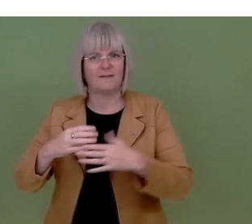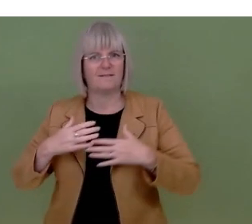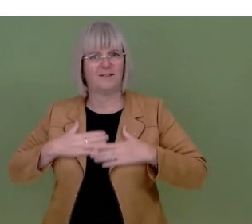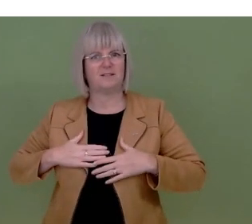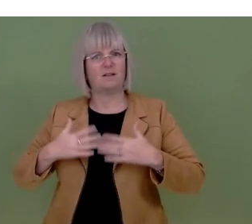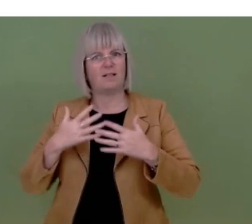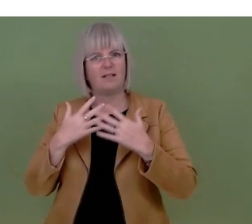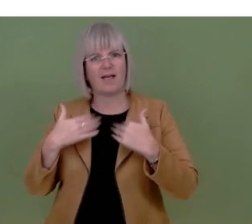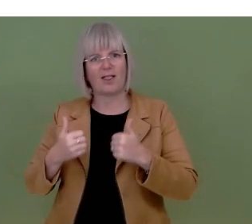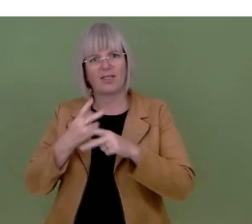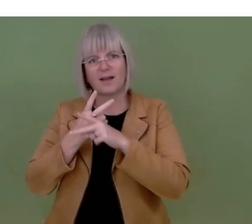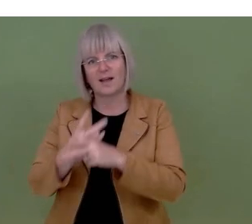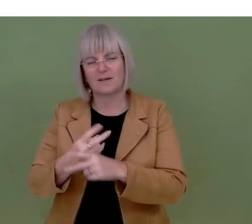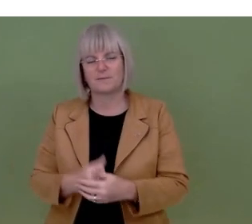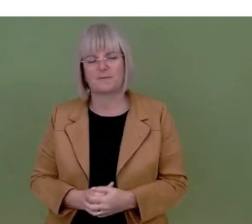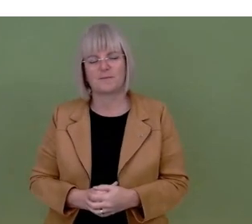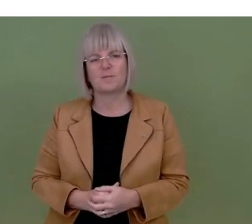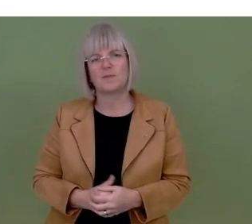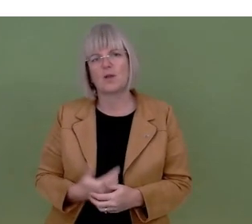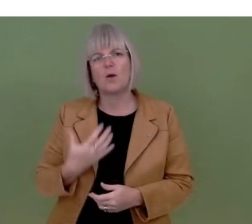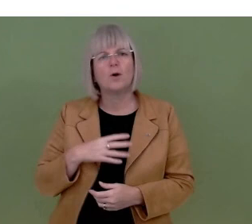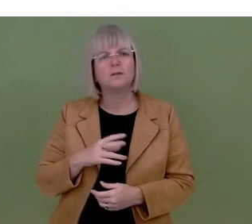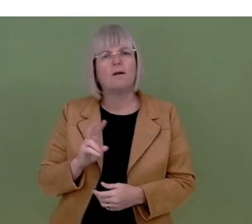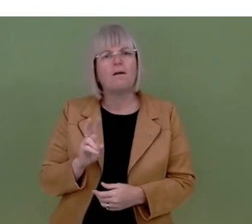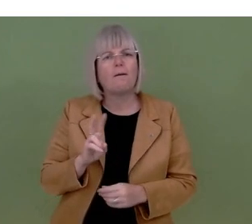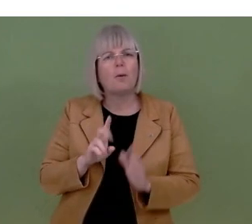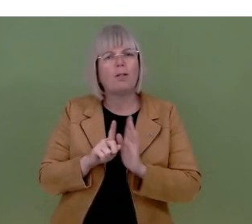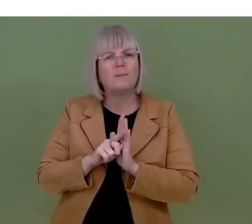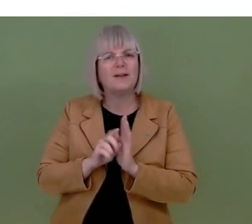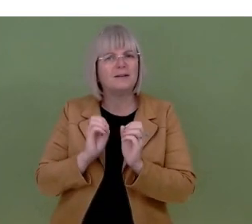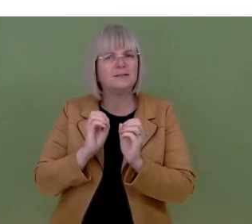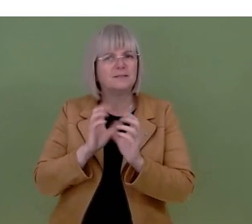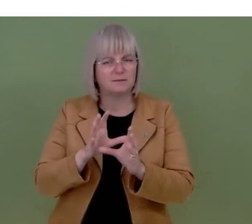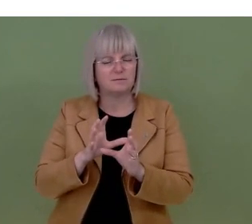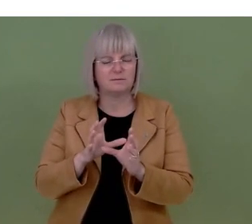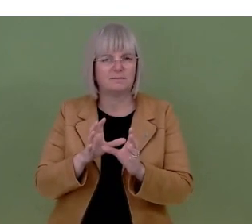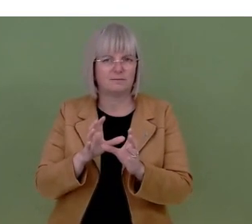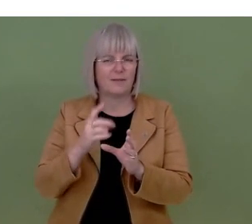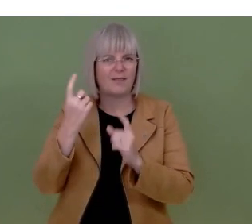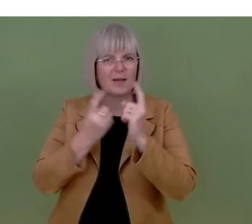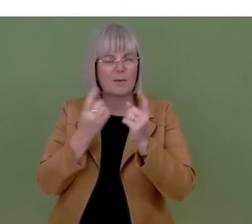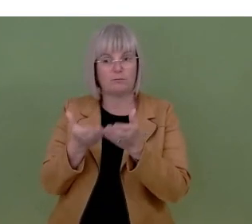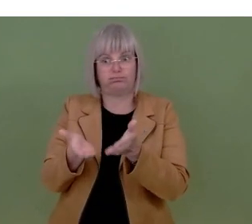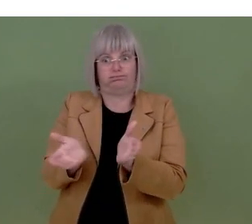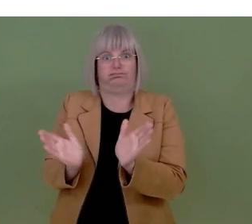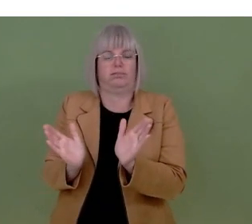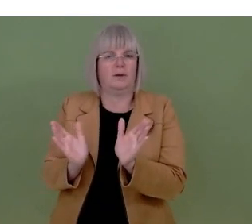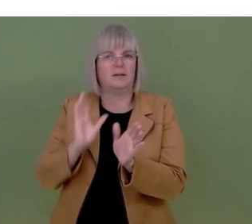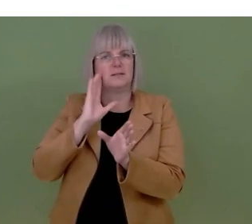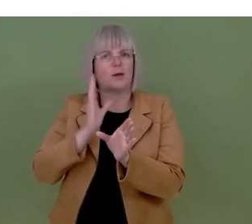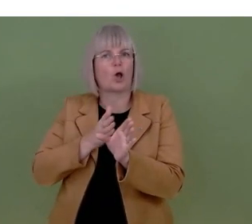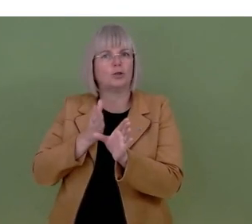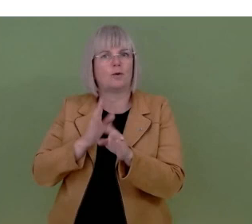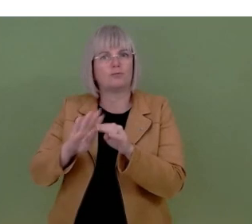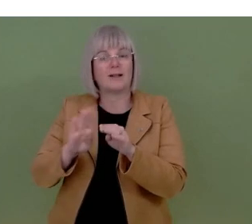with you first, really focusing on the breadth of psychological practice that's applied in healthcare or could be